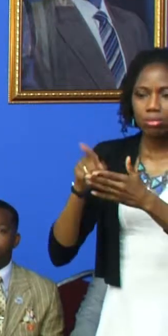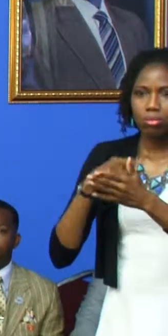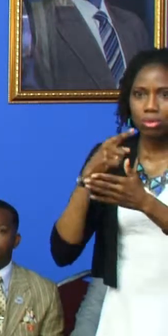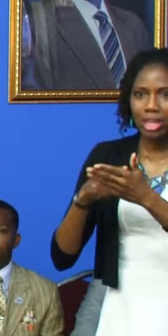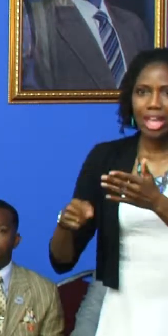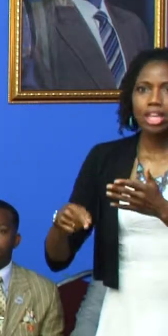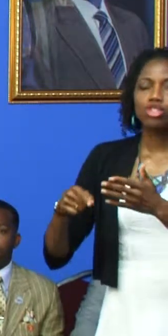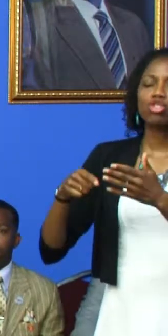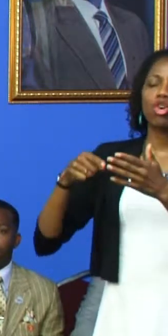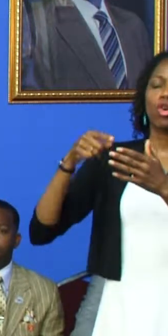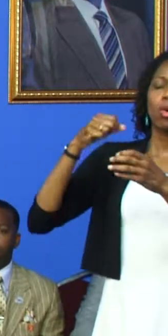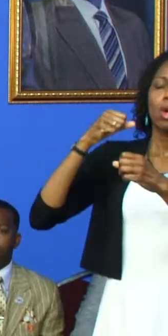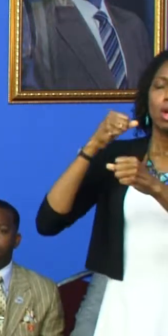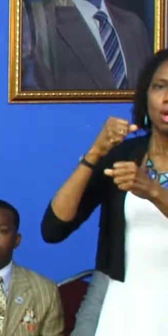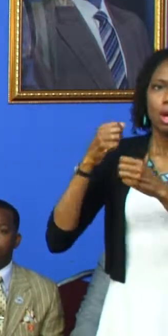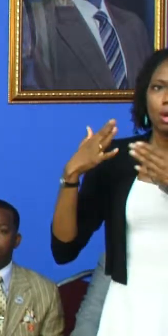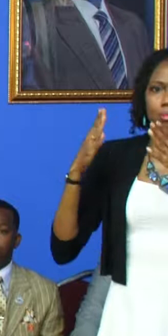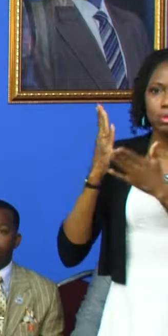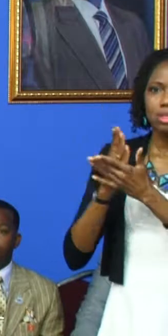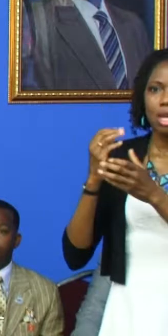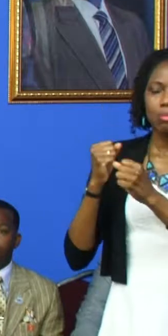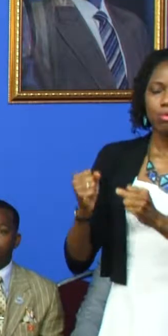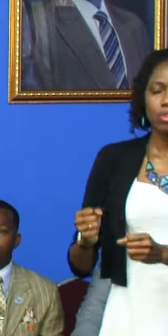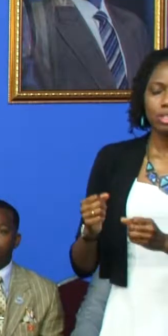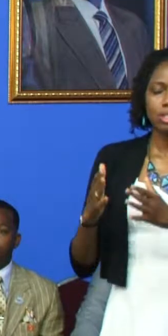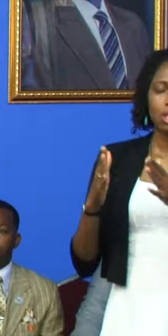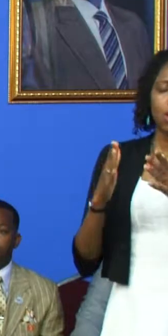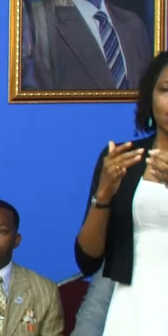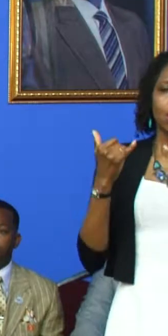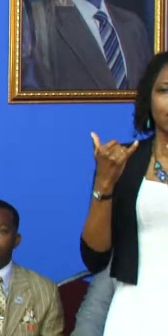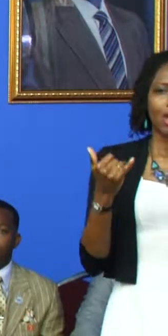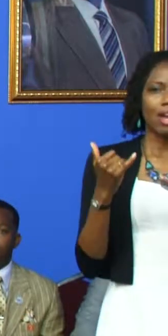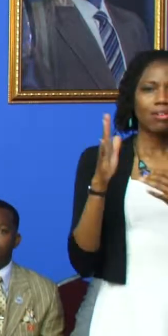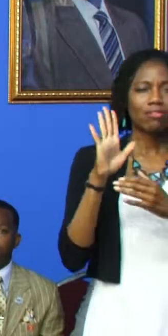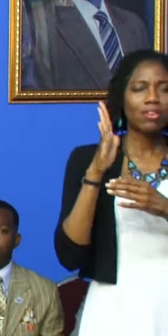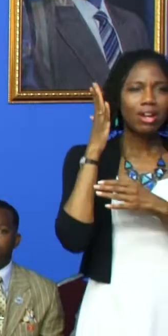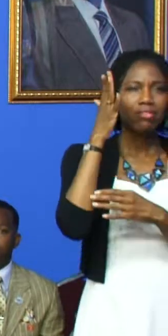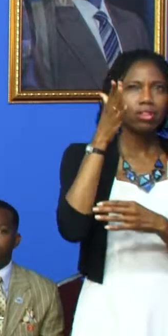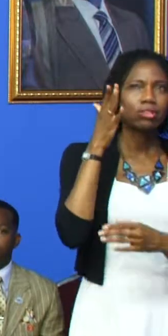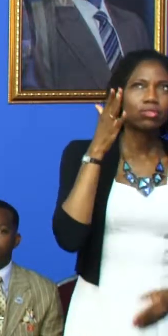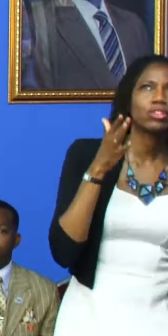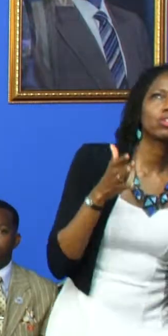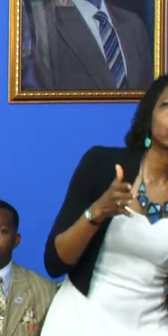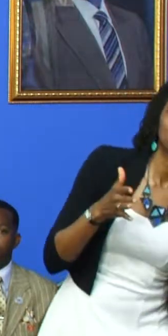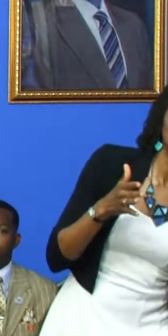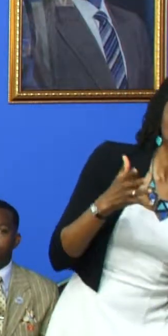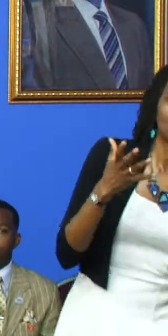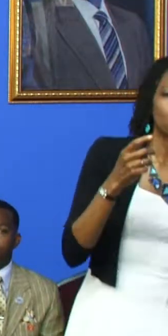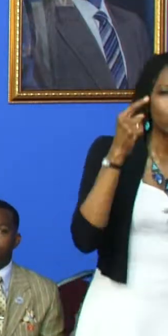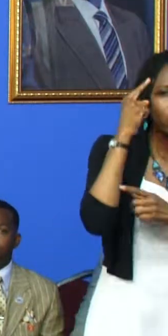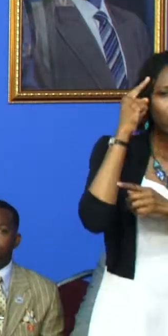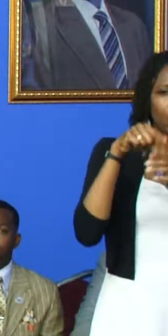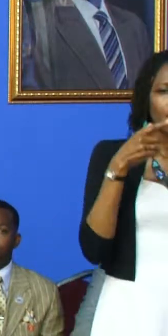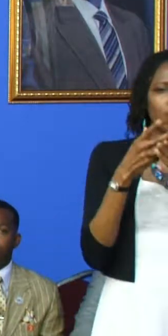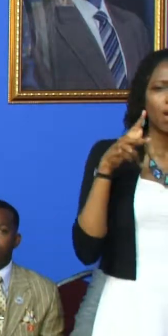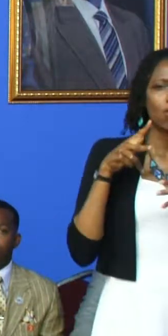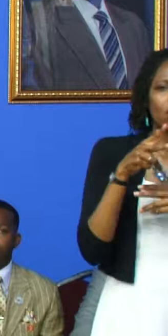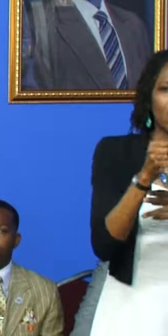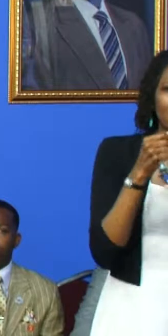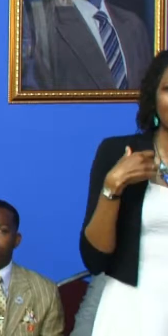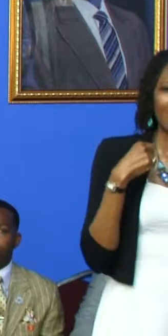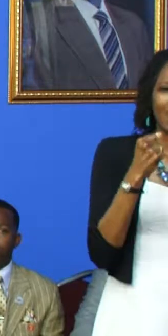of them talking about cutting Medicaid and rescinding health care and backing up on